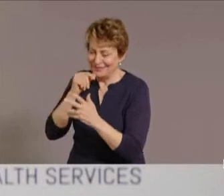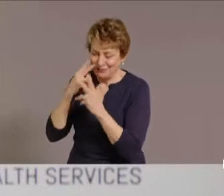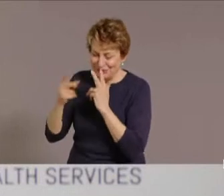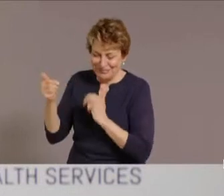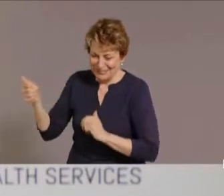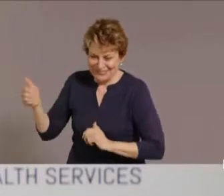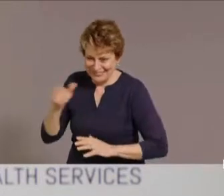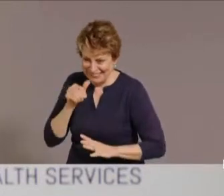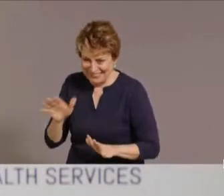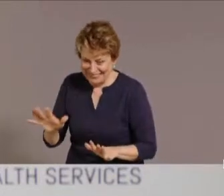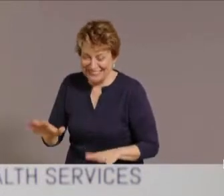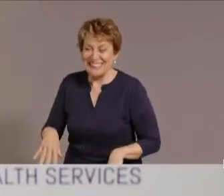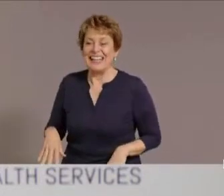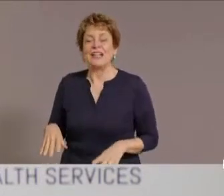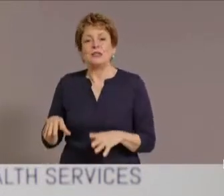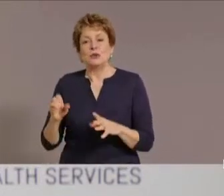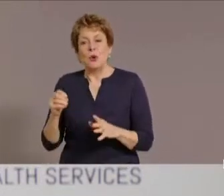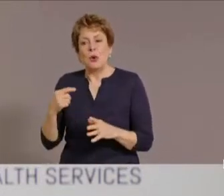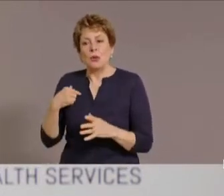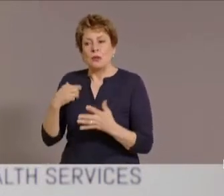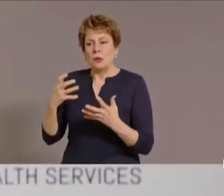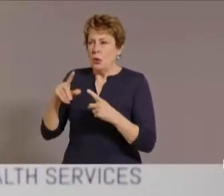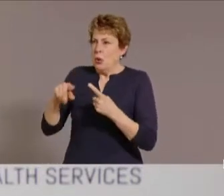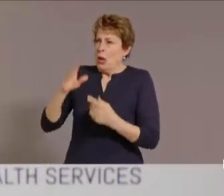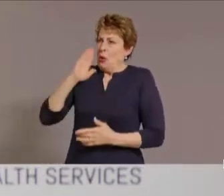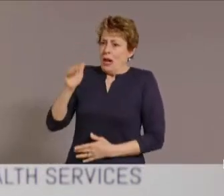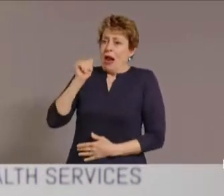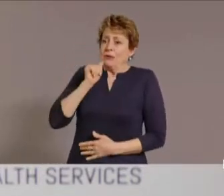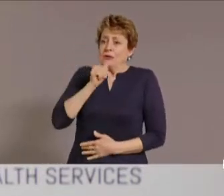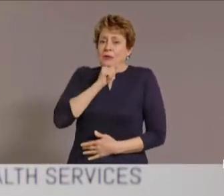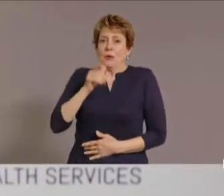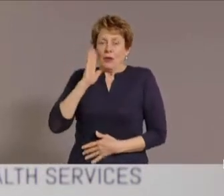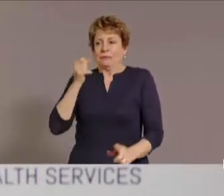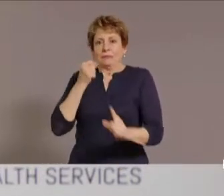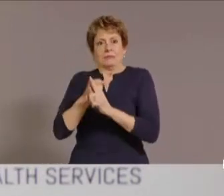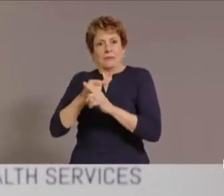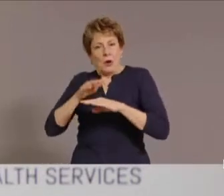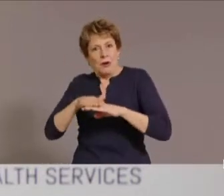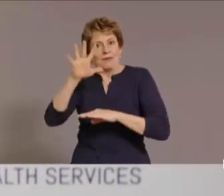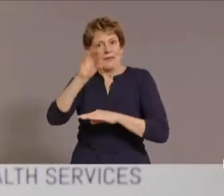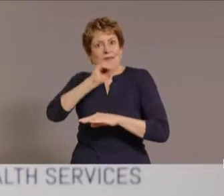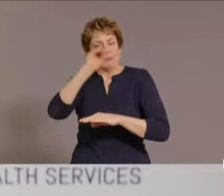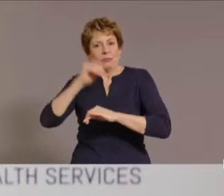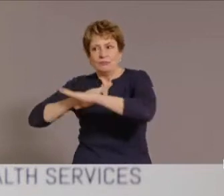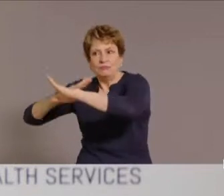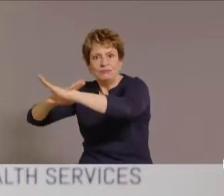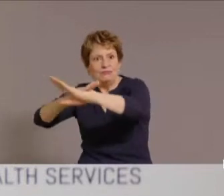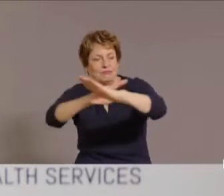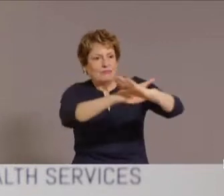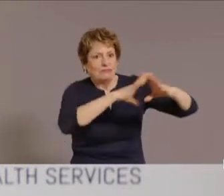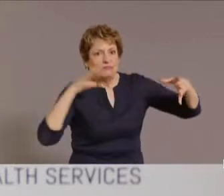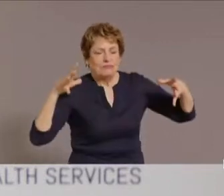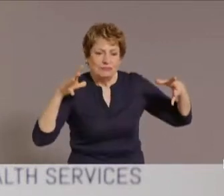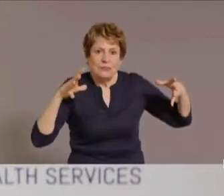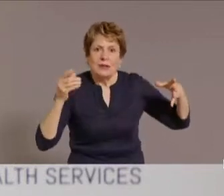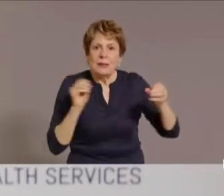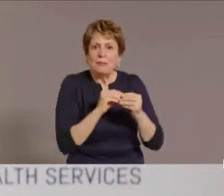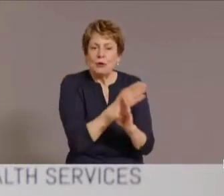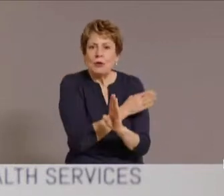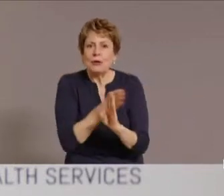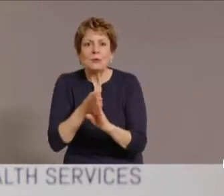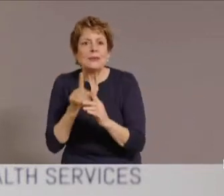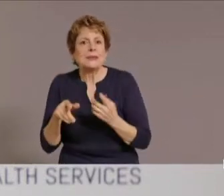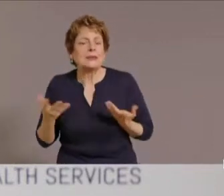immunity? Yeah, so, we're hoping that we'll be able to reach herd immunity by the end of summer, beginning of fall, and return back to some